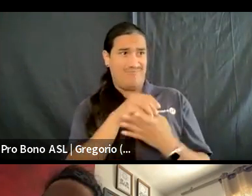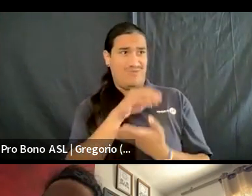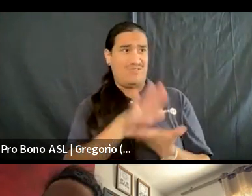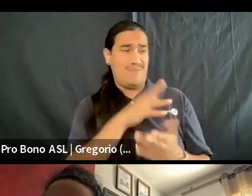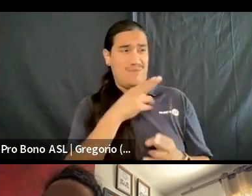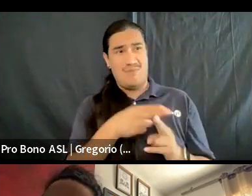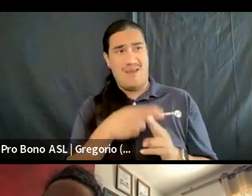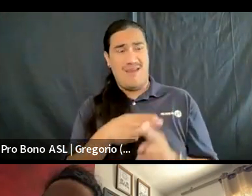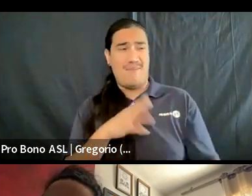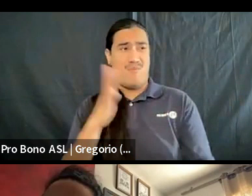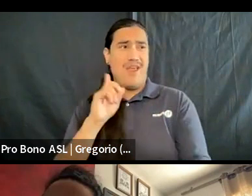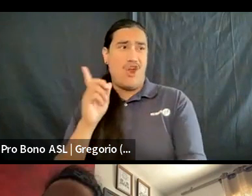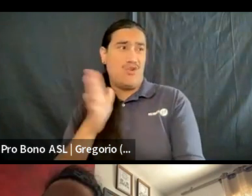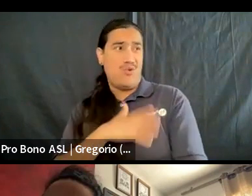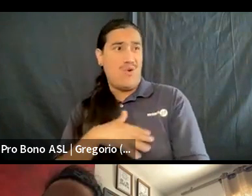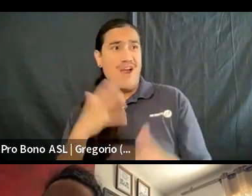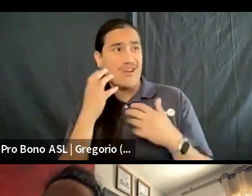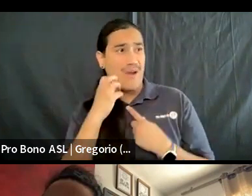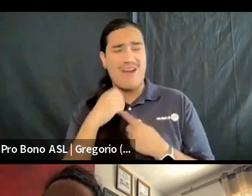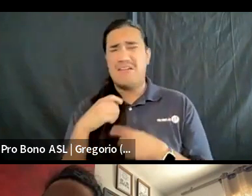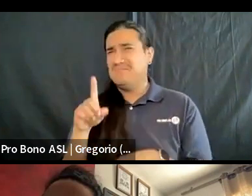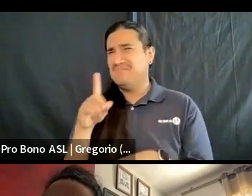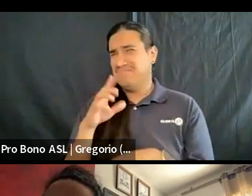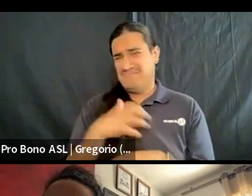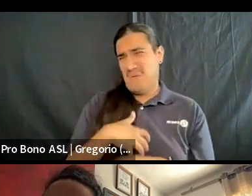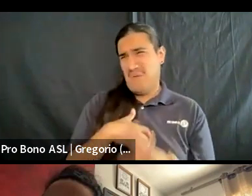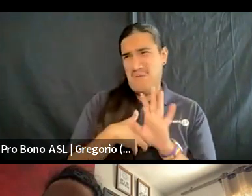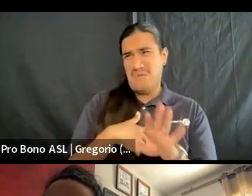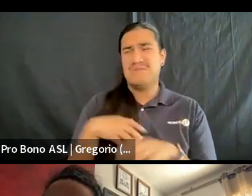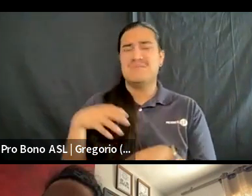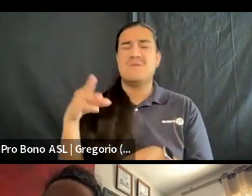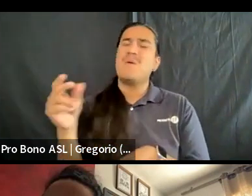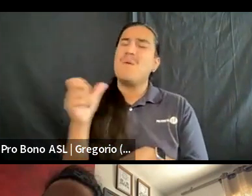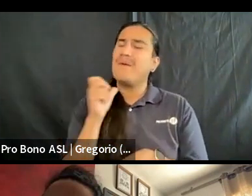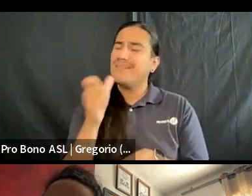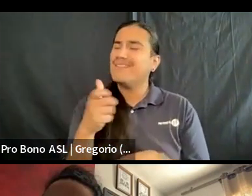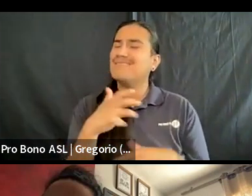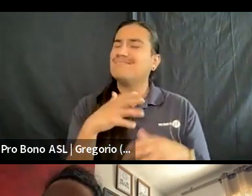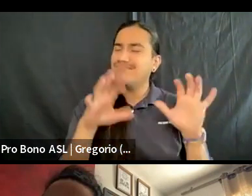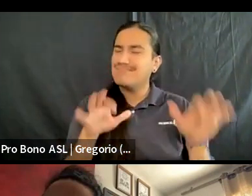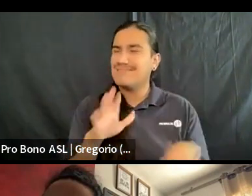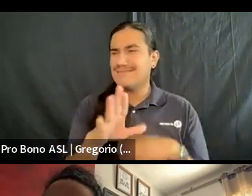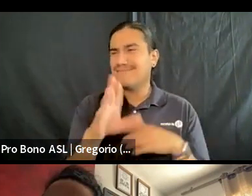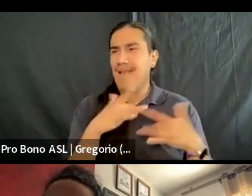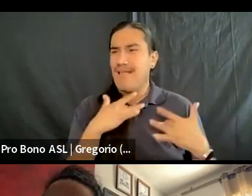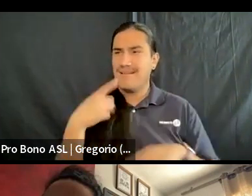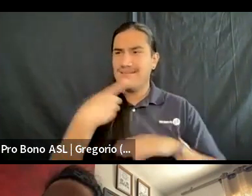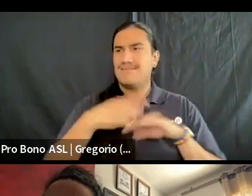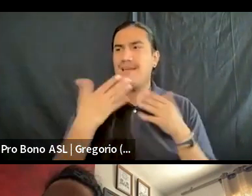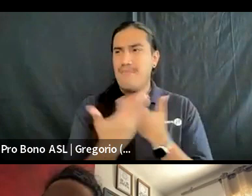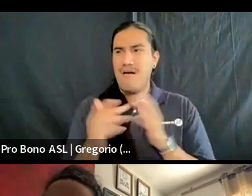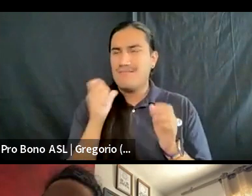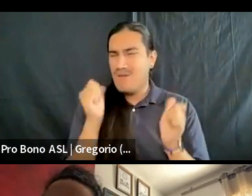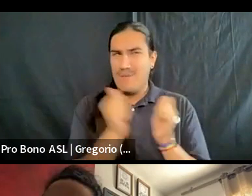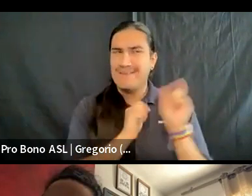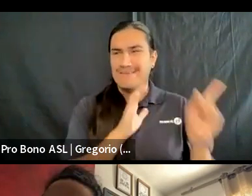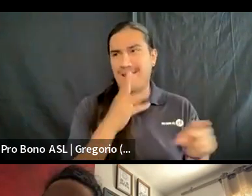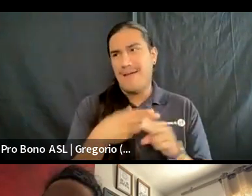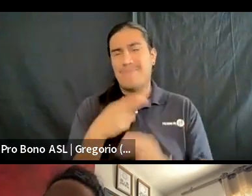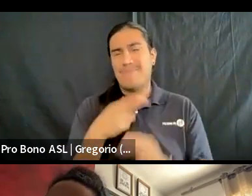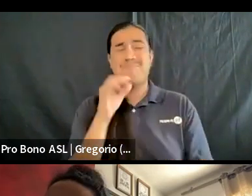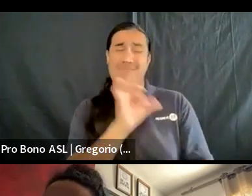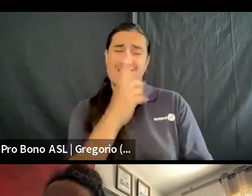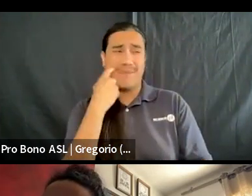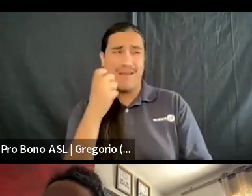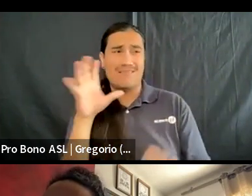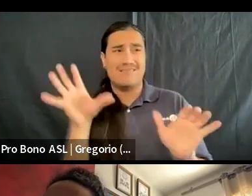Your underwear? Ew, gross. No, he didn't decorate his Valentine's Day box, not even with his name. That's because